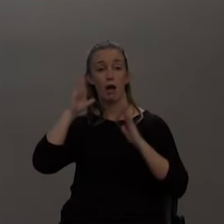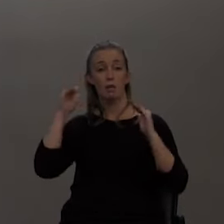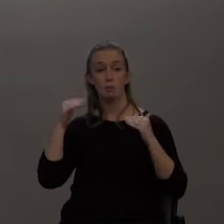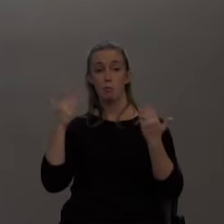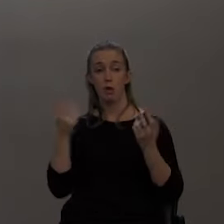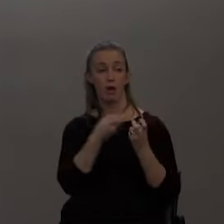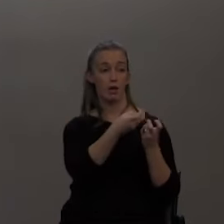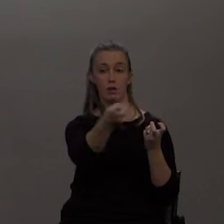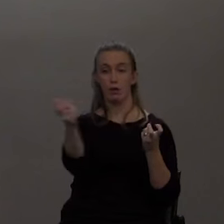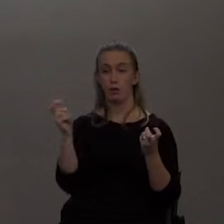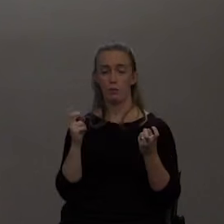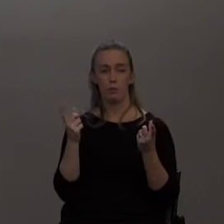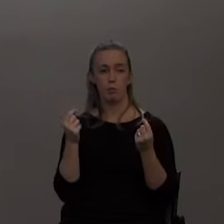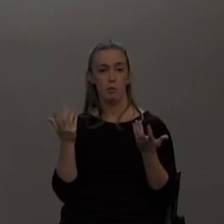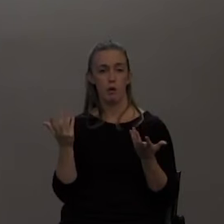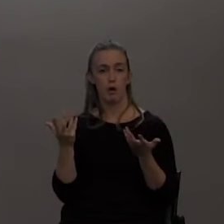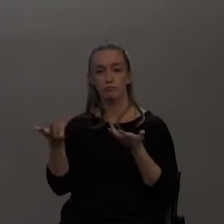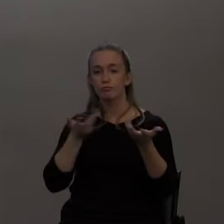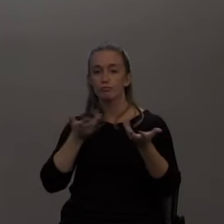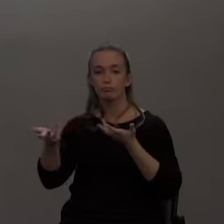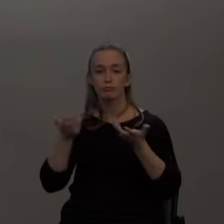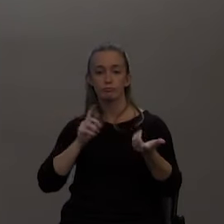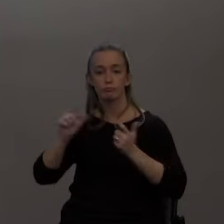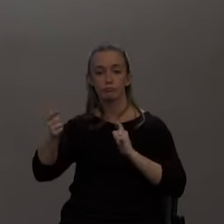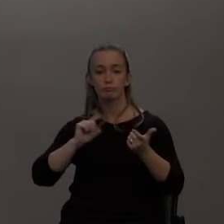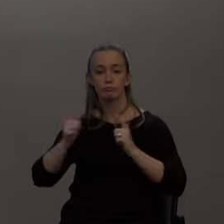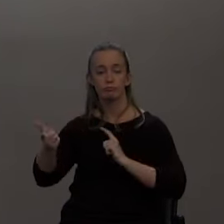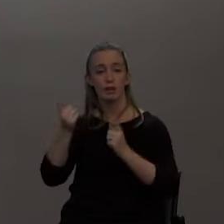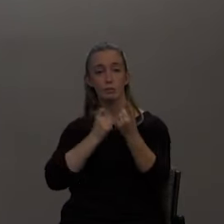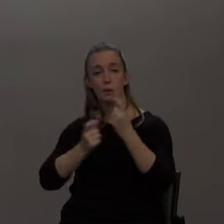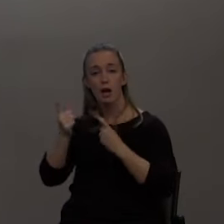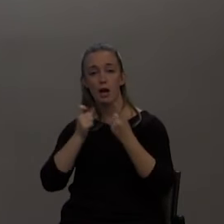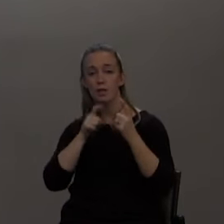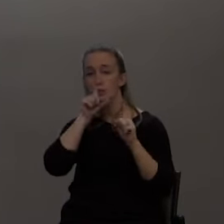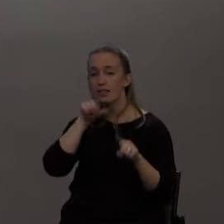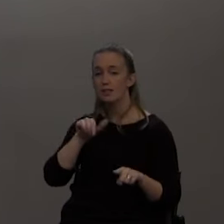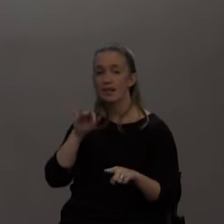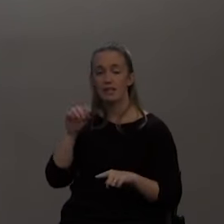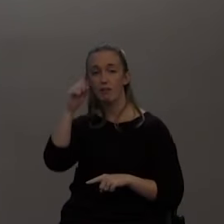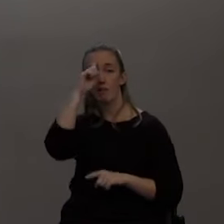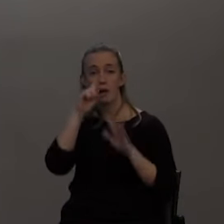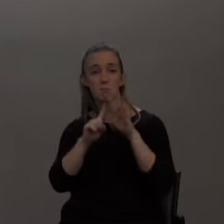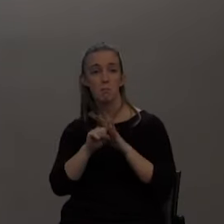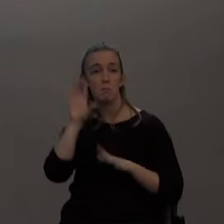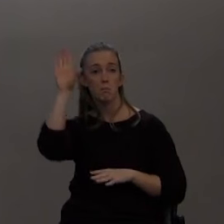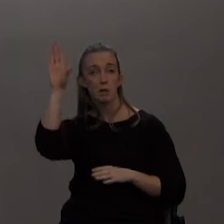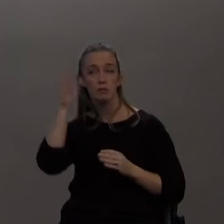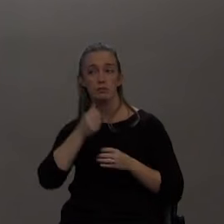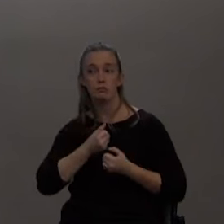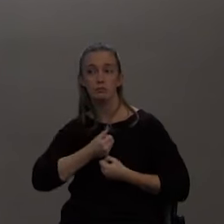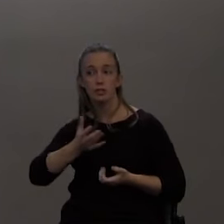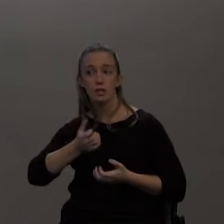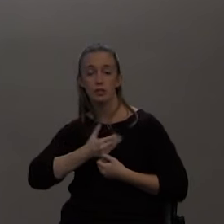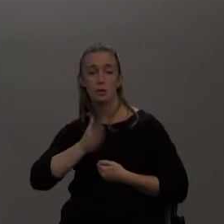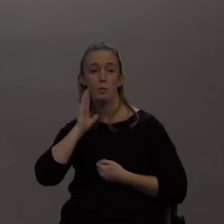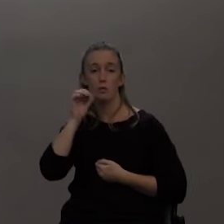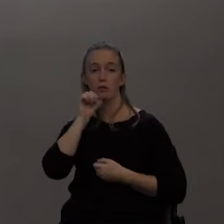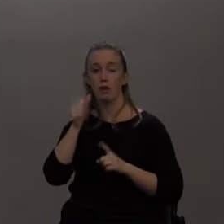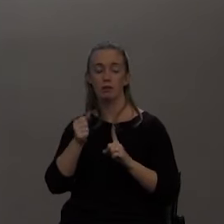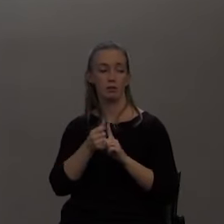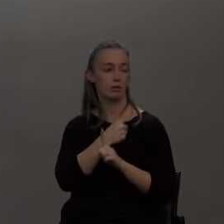the horseshoe is to interact with us. If you have questions, ask it. If you have thoughts, please share them. You're not going to throw us